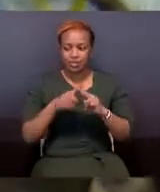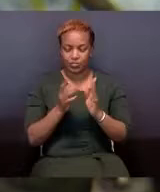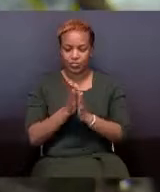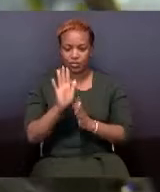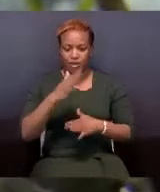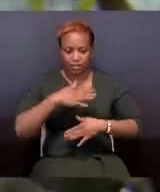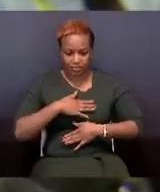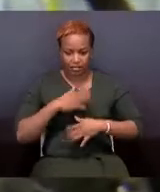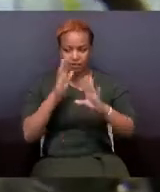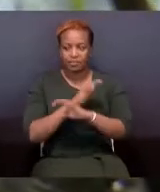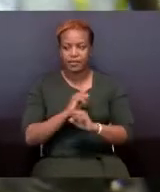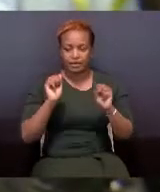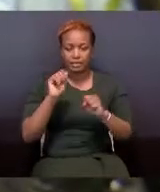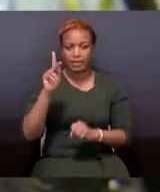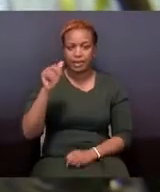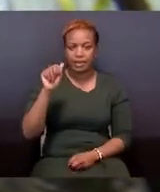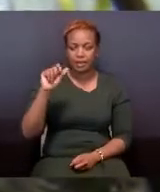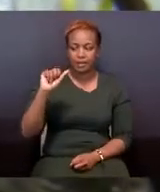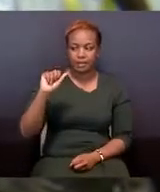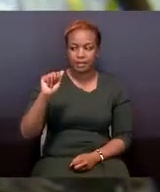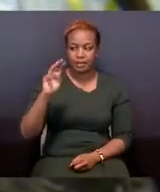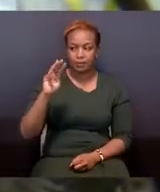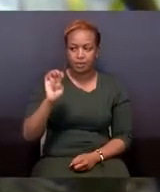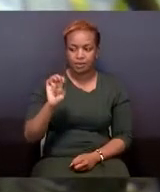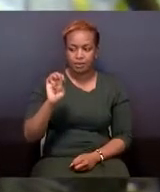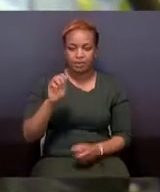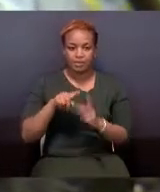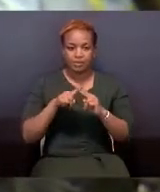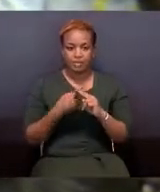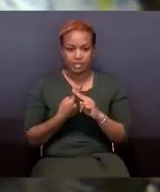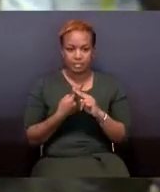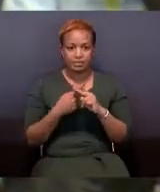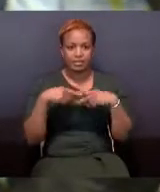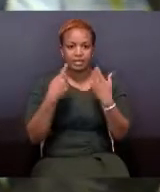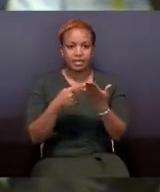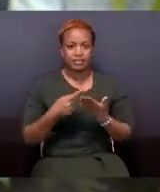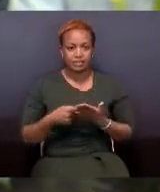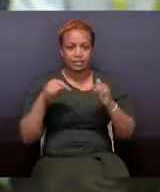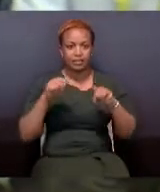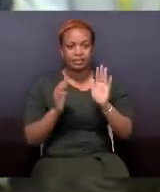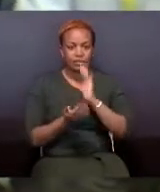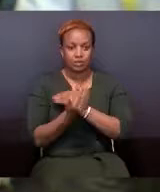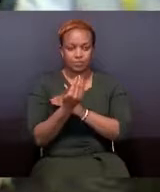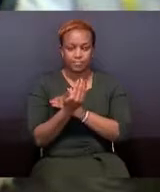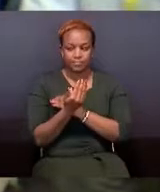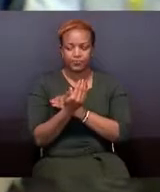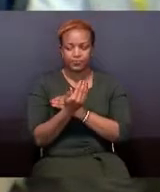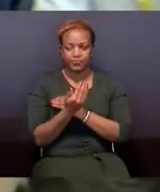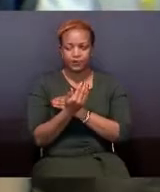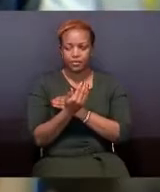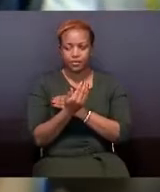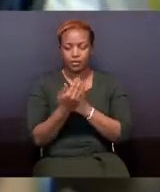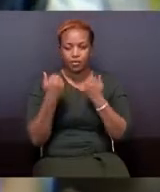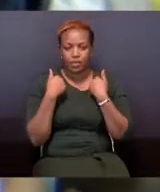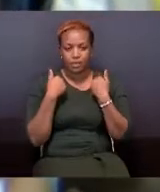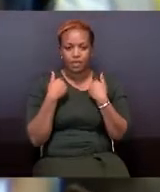Excellency, President Kagame, to open our floor and to begin our conversation here this morning. Now, we